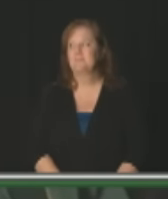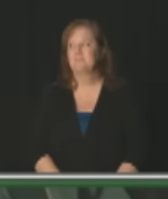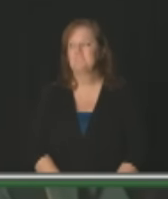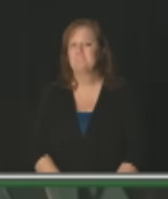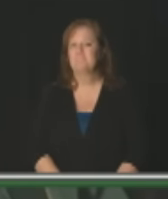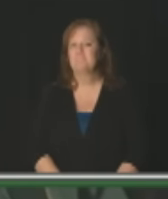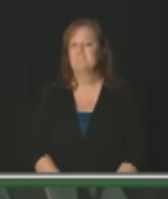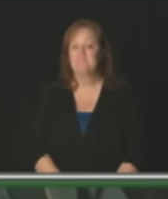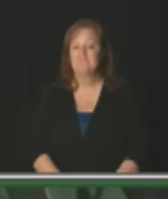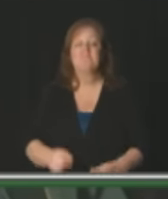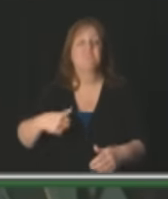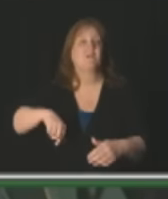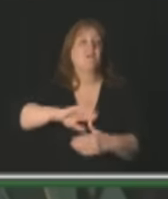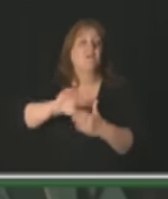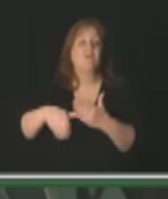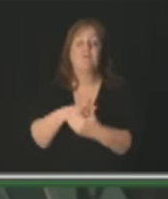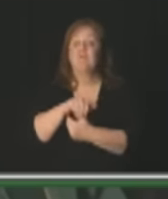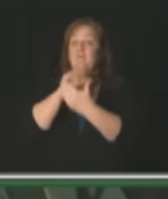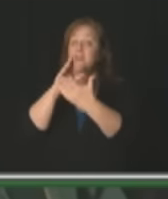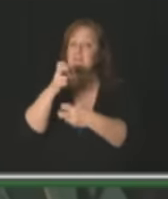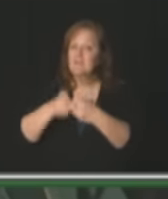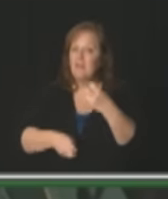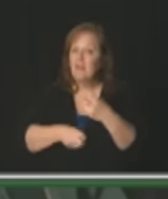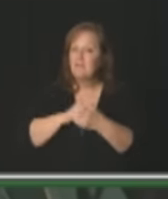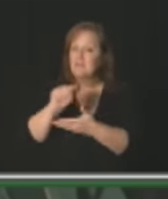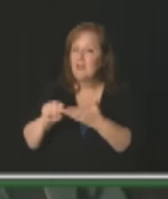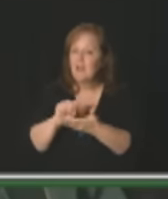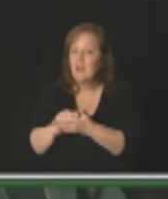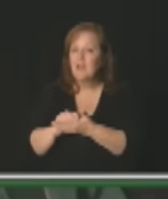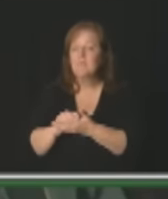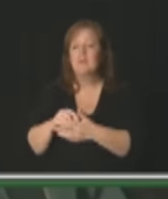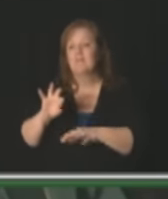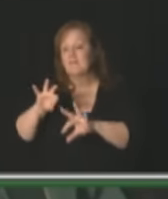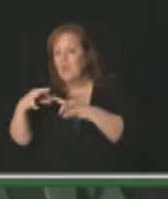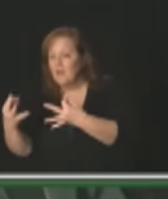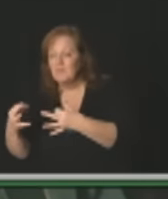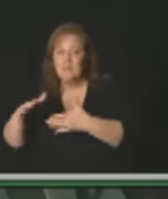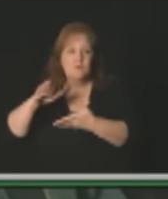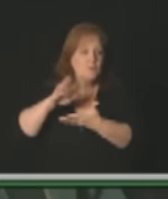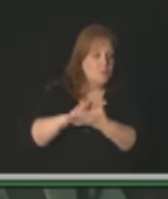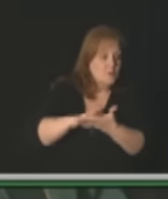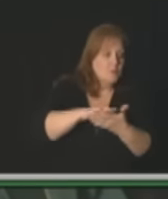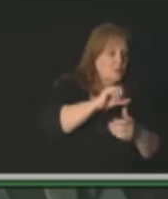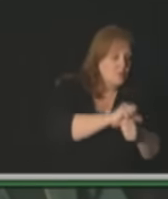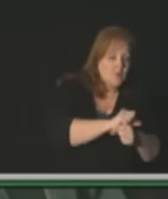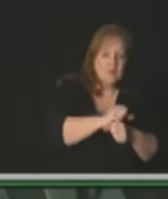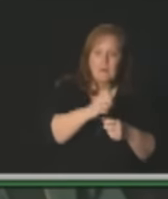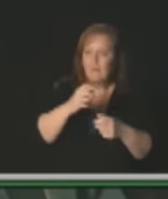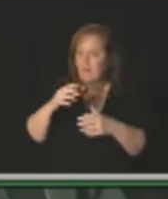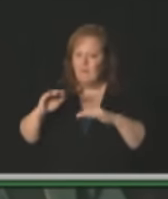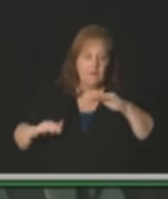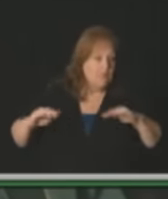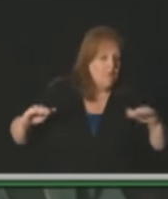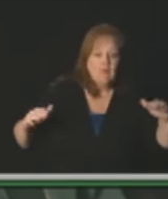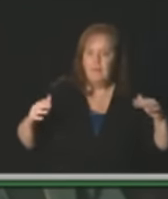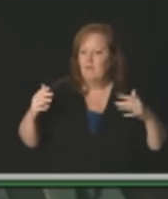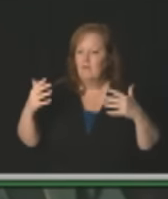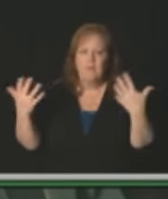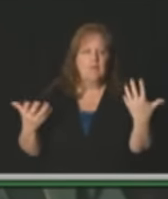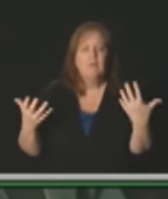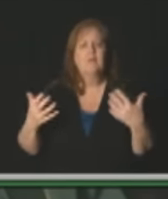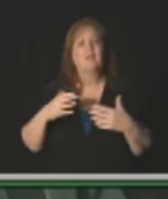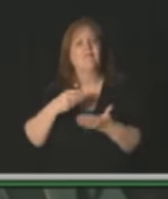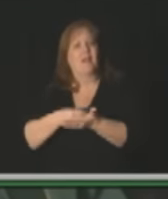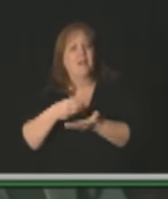And even though we've all faced tough times, juggled family, school, work, finances, health, and all